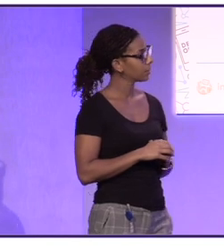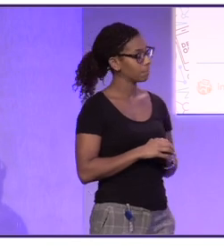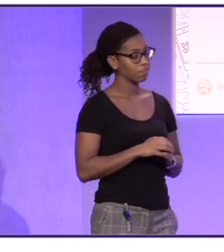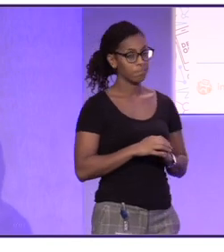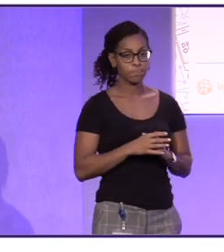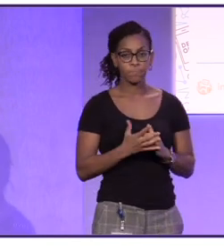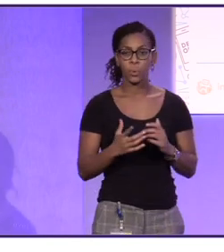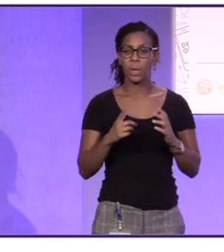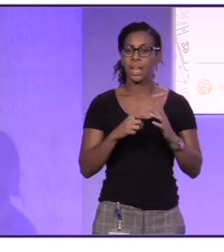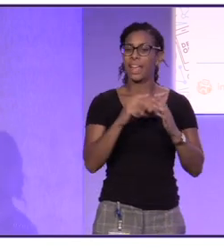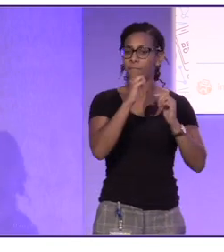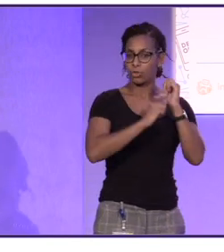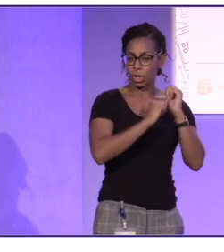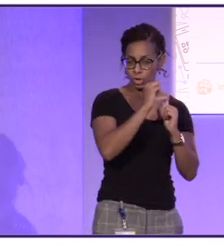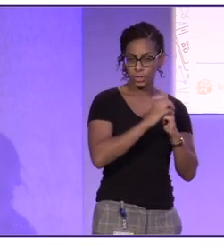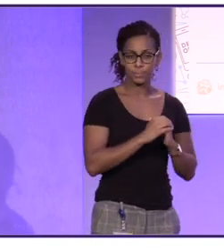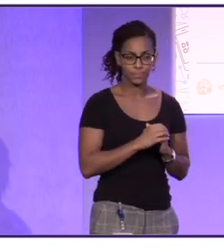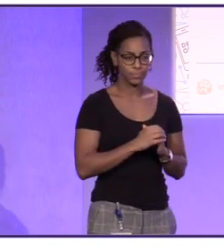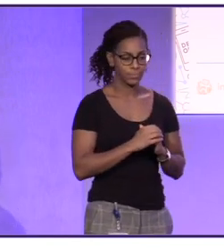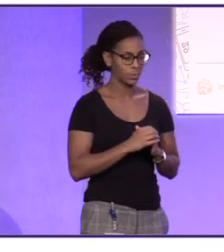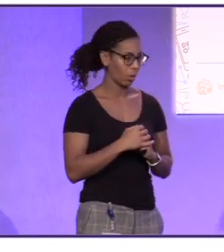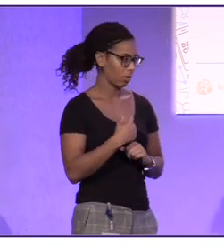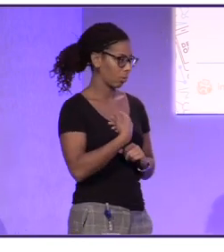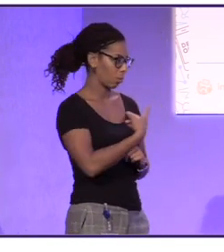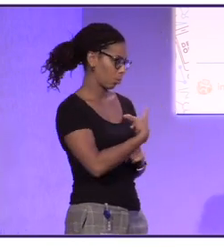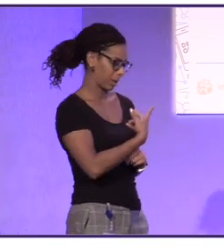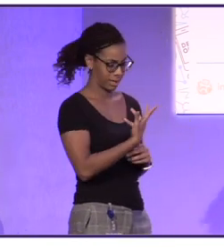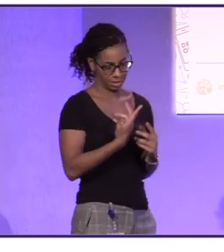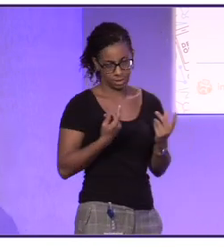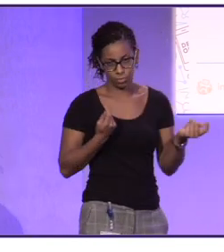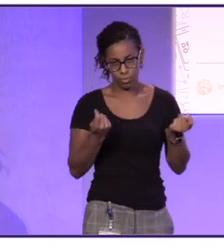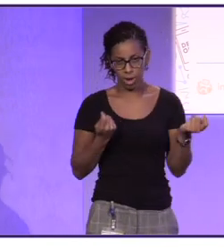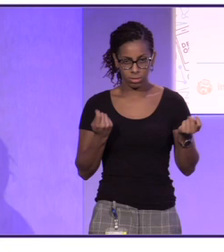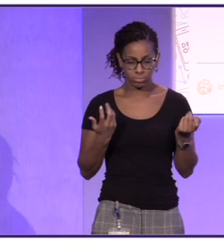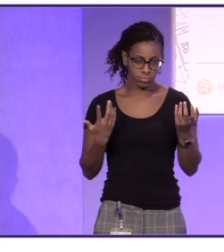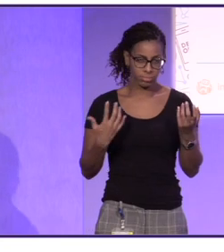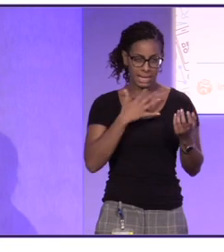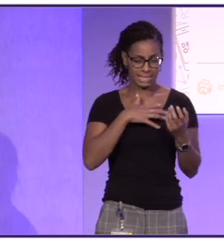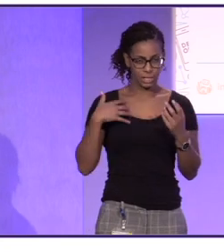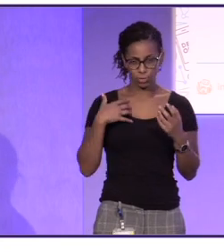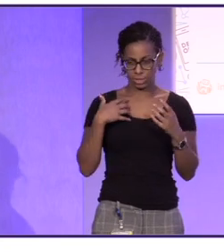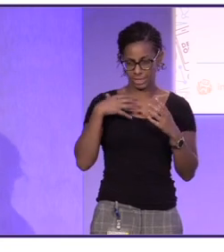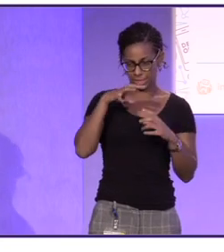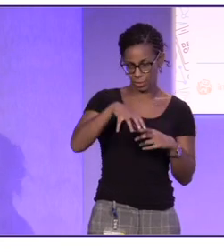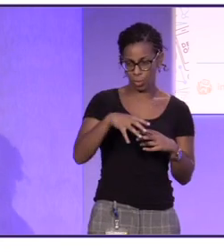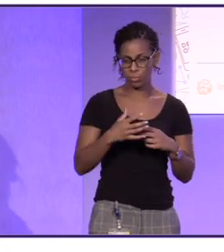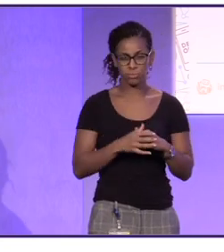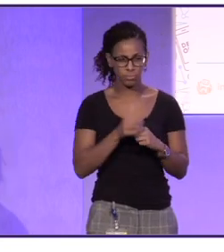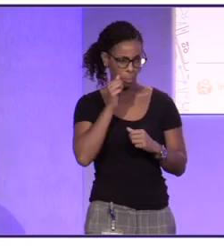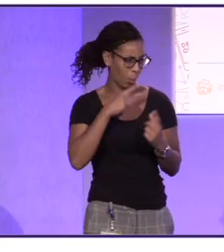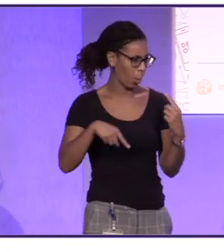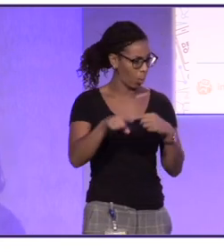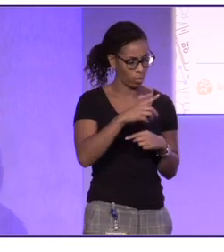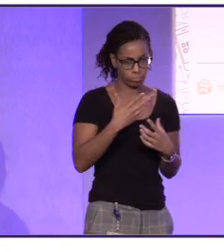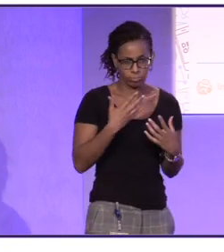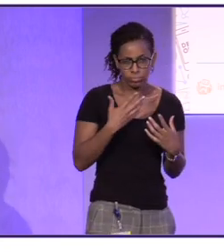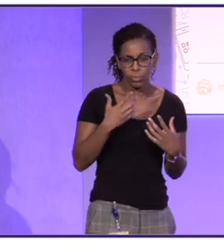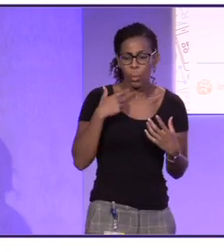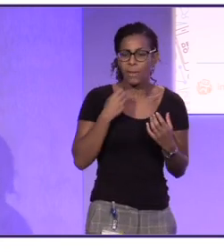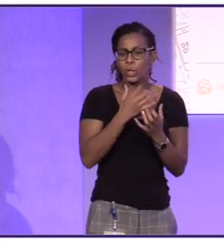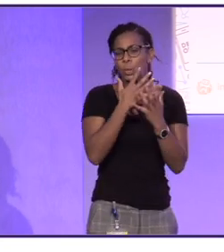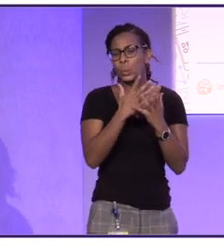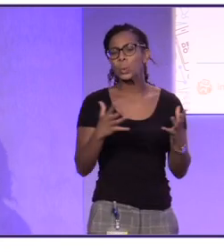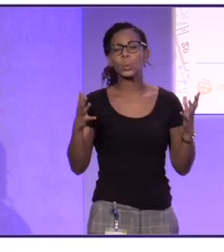run a beard accessory store. Obviously, everyone needs beard accessories, at least we do, and we are going to have a huge customer